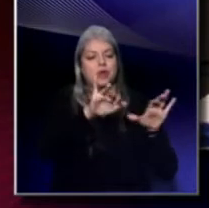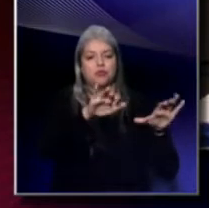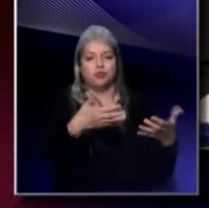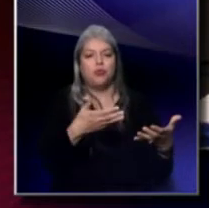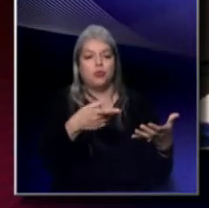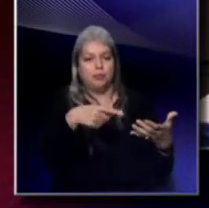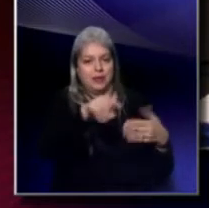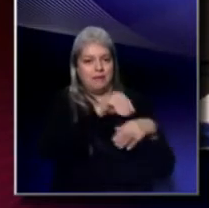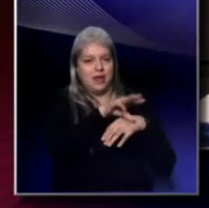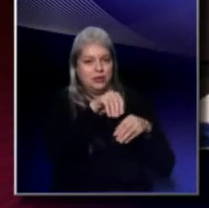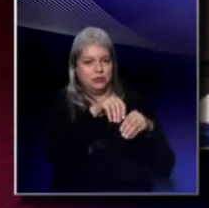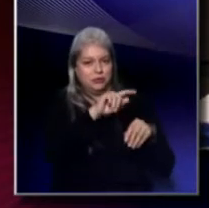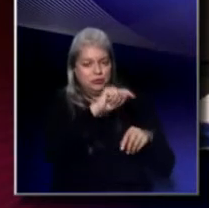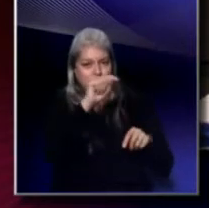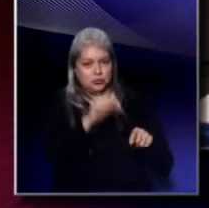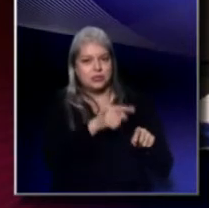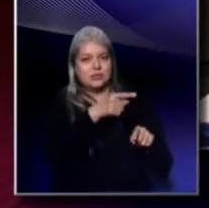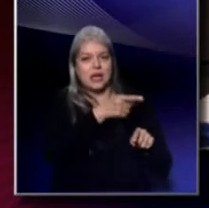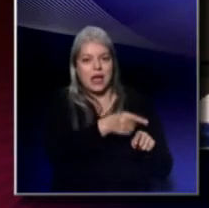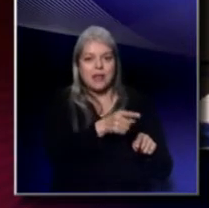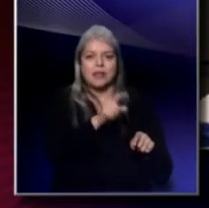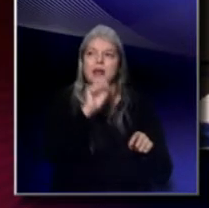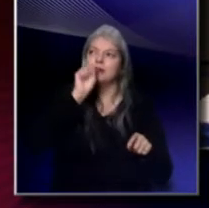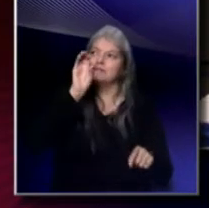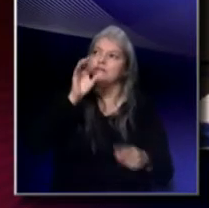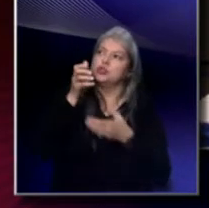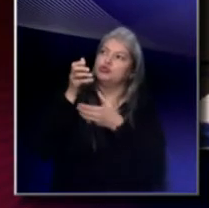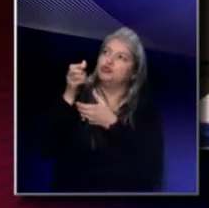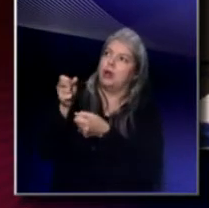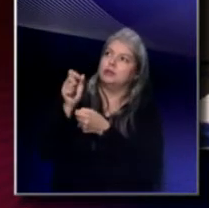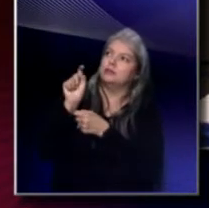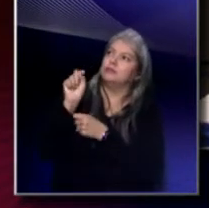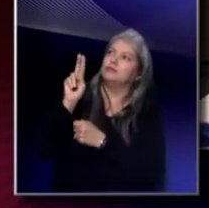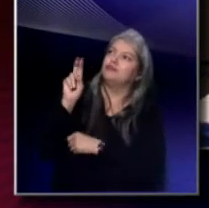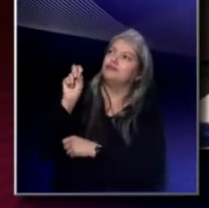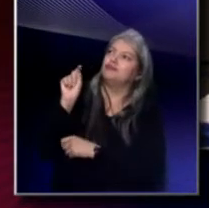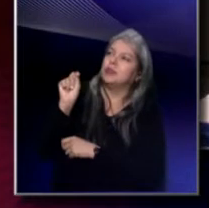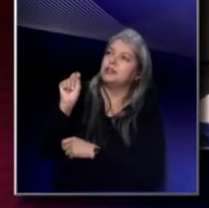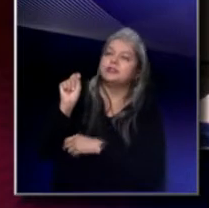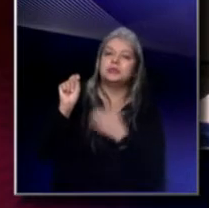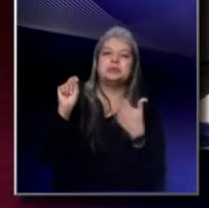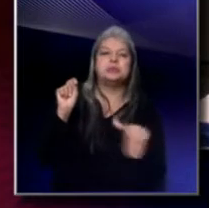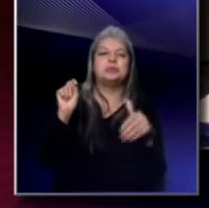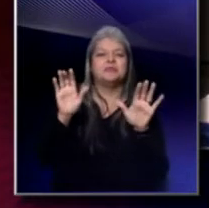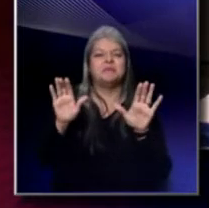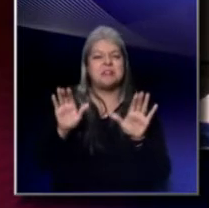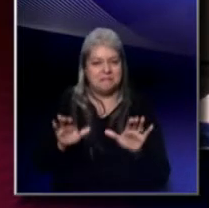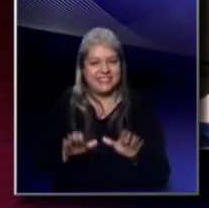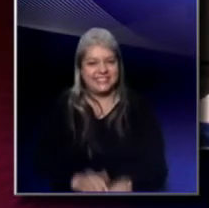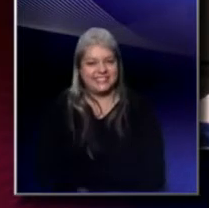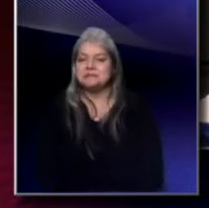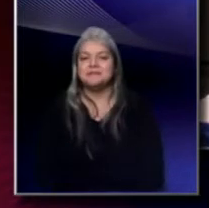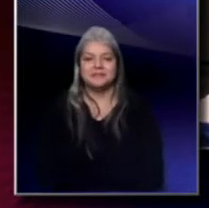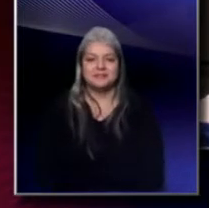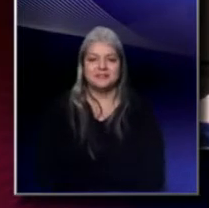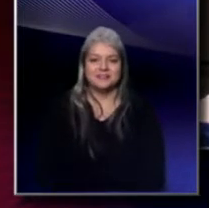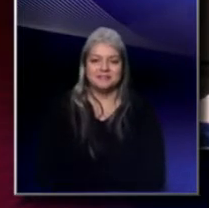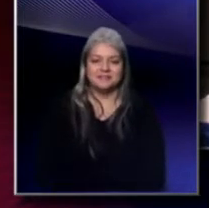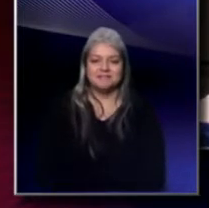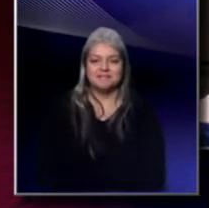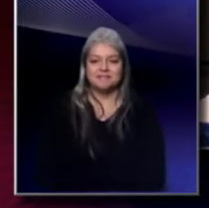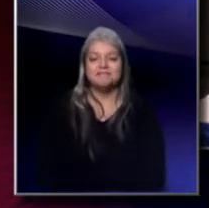people in Tucson, and they brought up the word trust. That is fabulous. It's a perfect. All